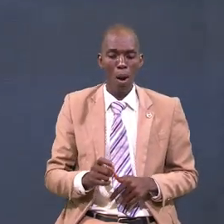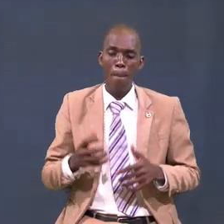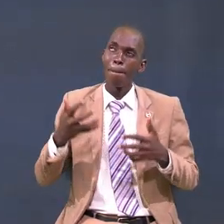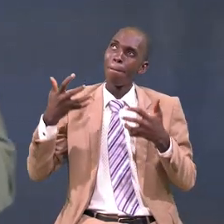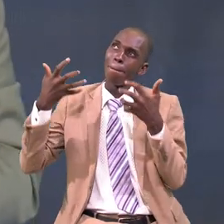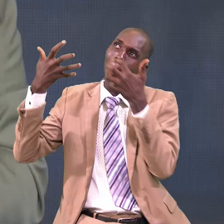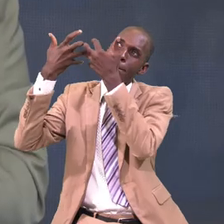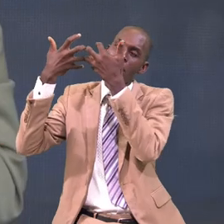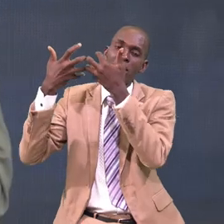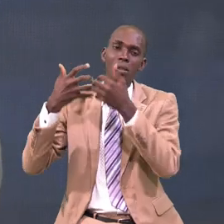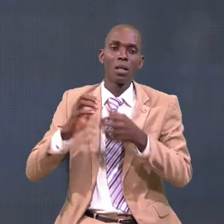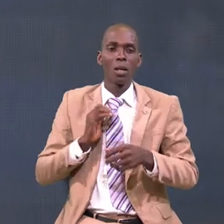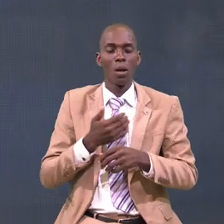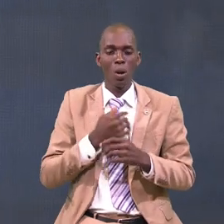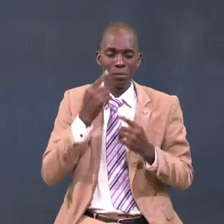of God.